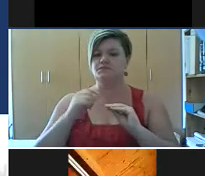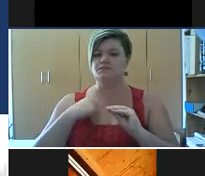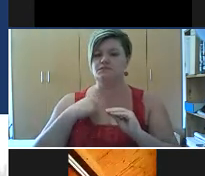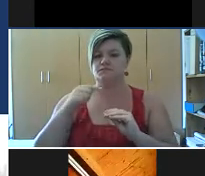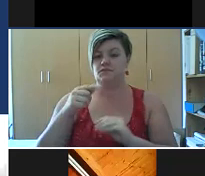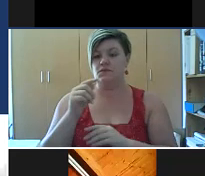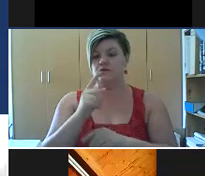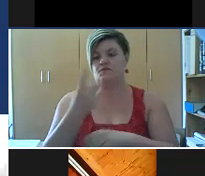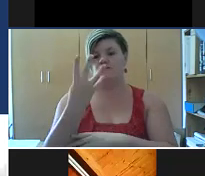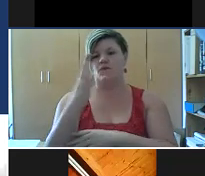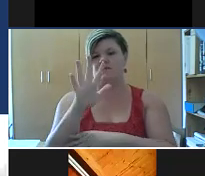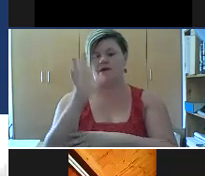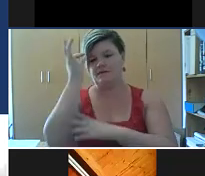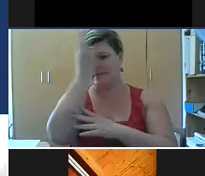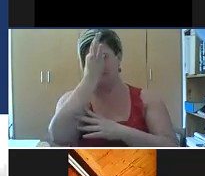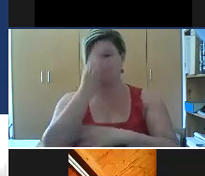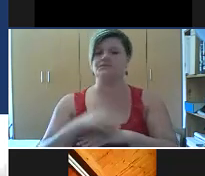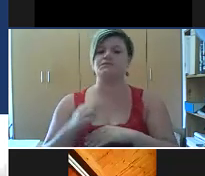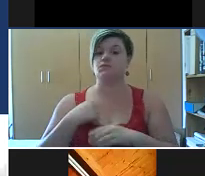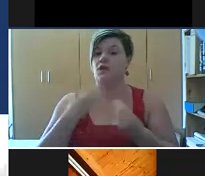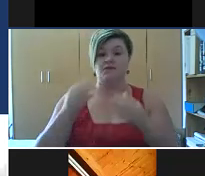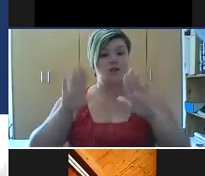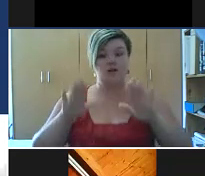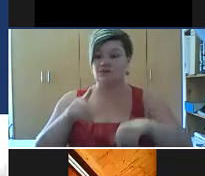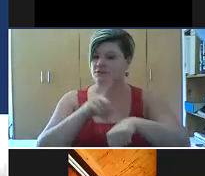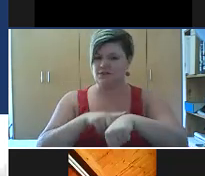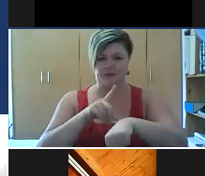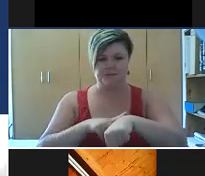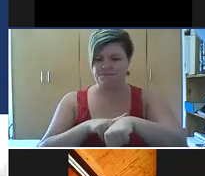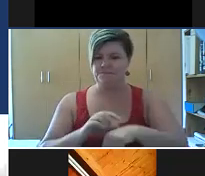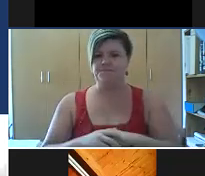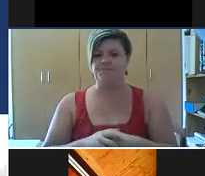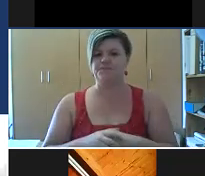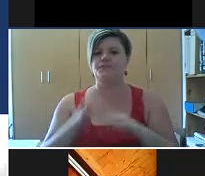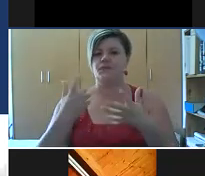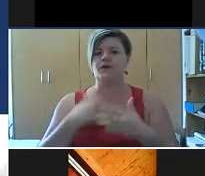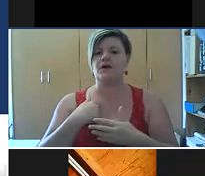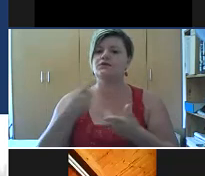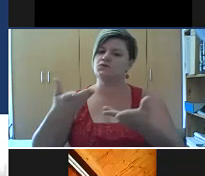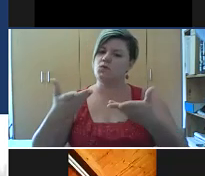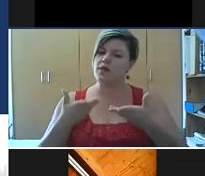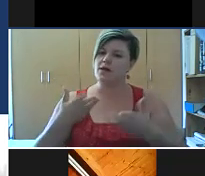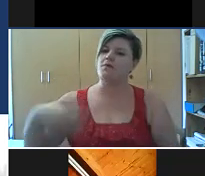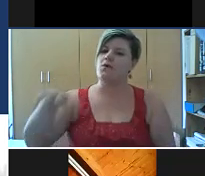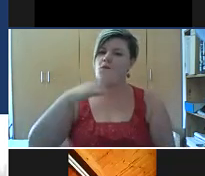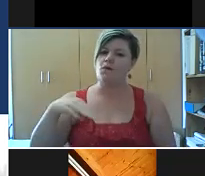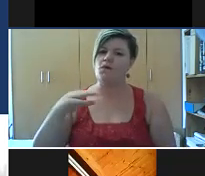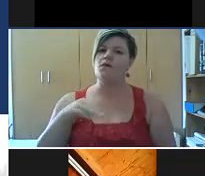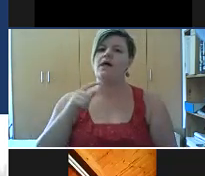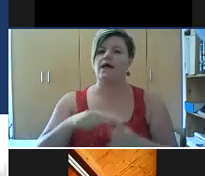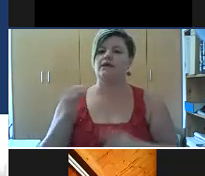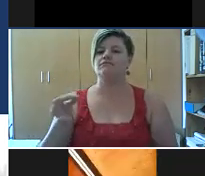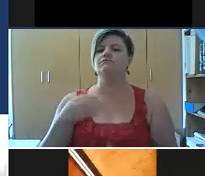45 minutes, so we do not have a lot of time. So I'm just going to welcome everyone and introduce